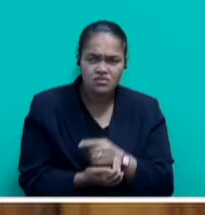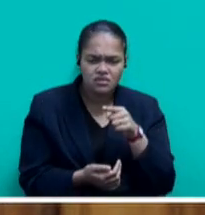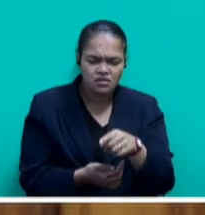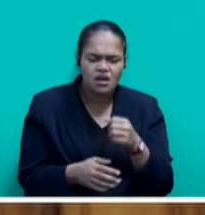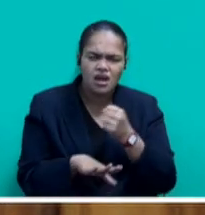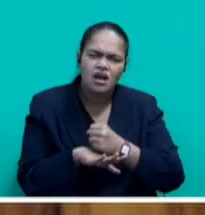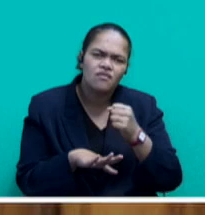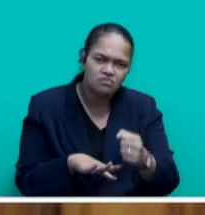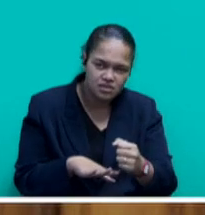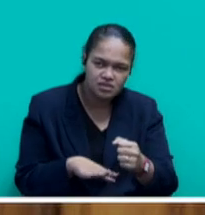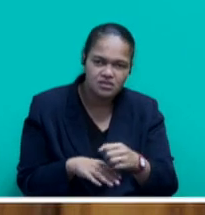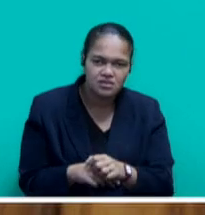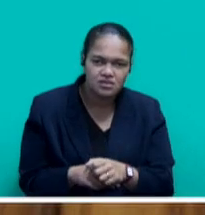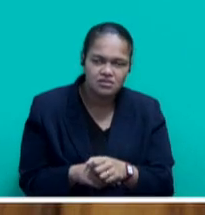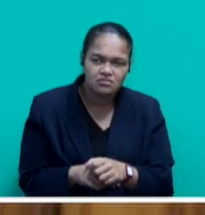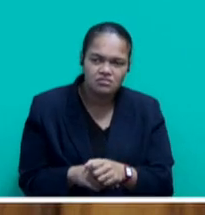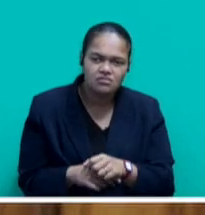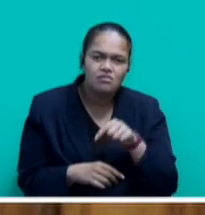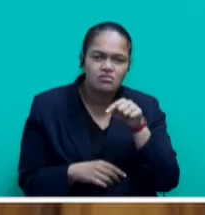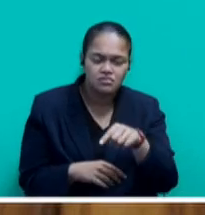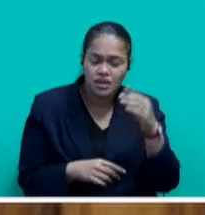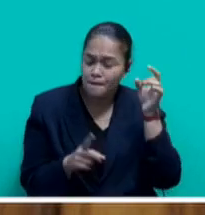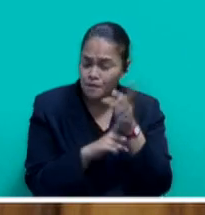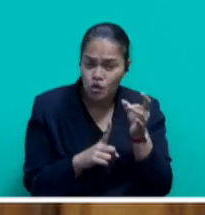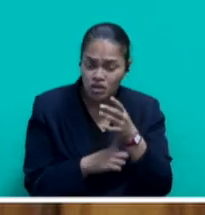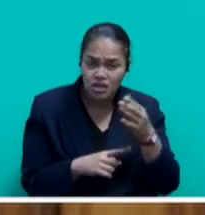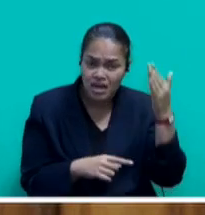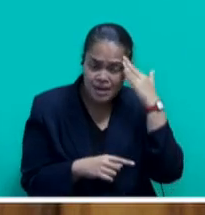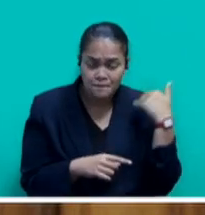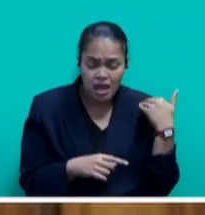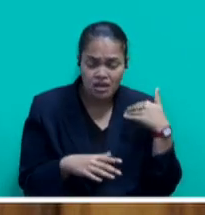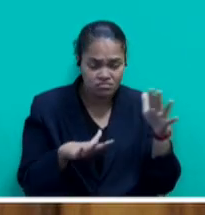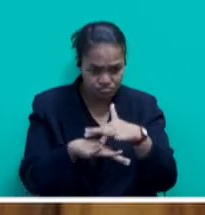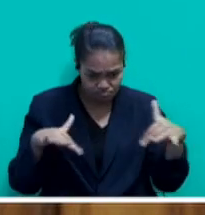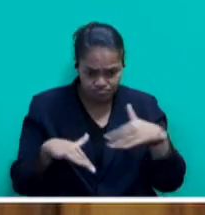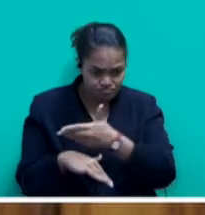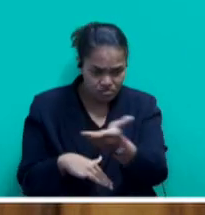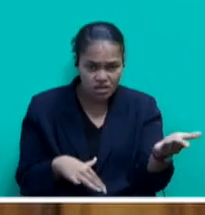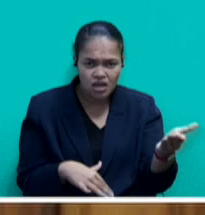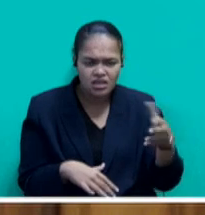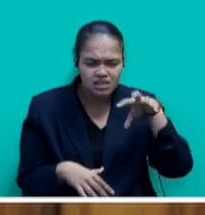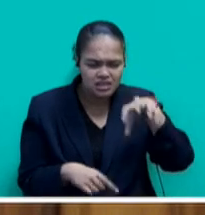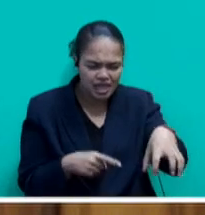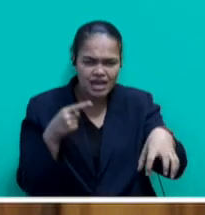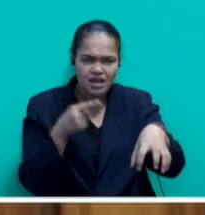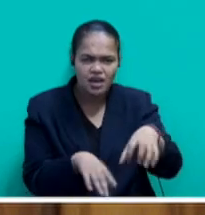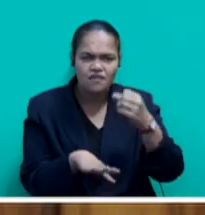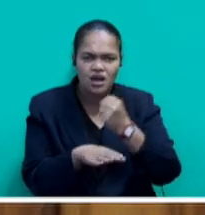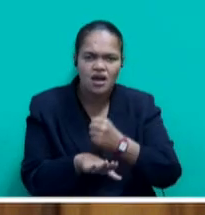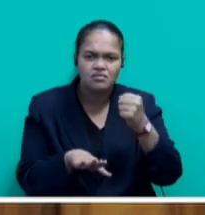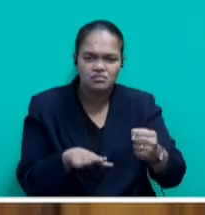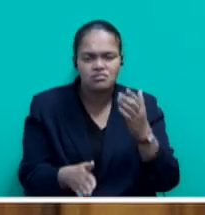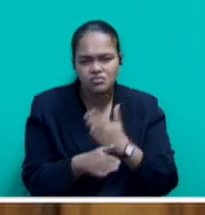has inherited, it is important to remind this August House about the state of civil service, merely a little